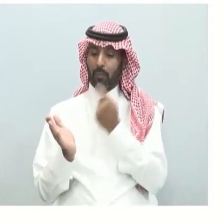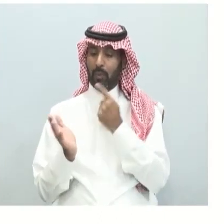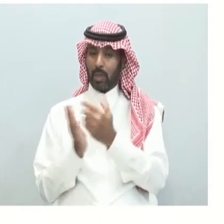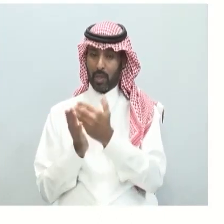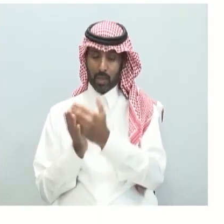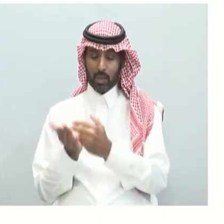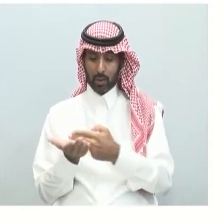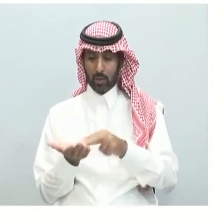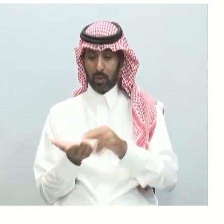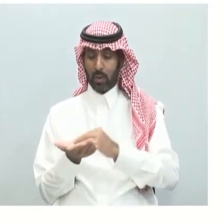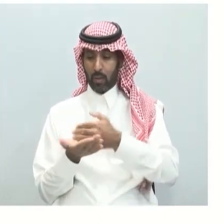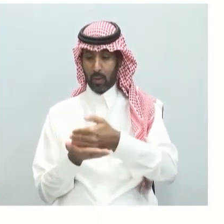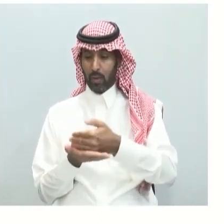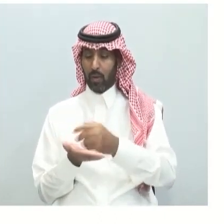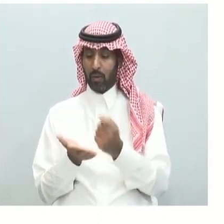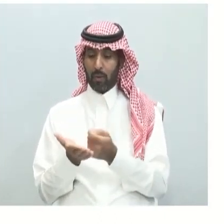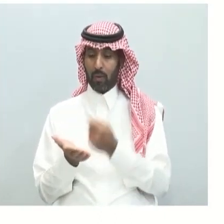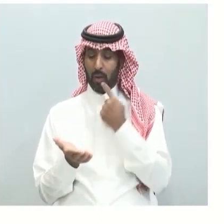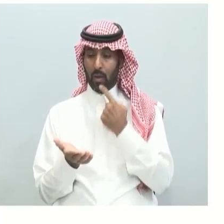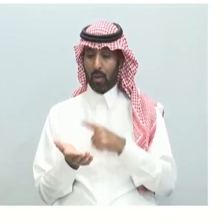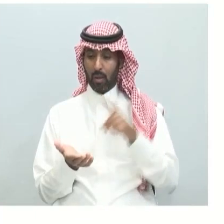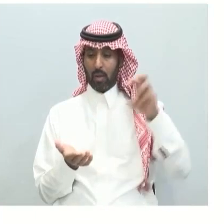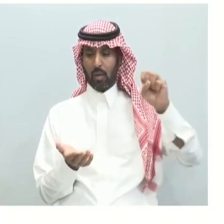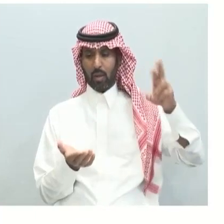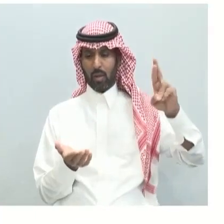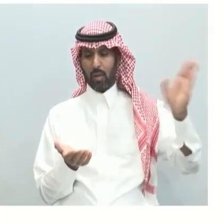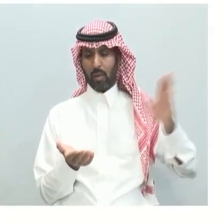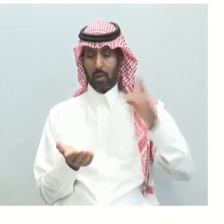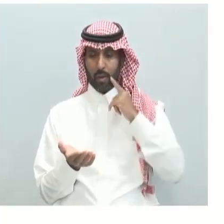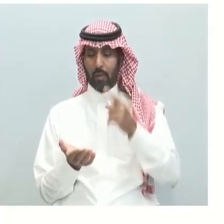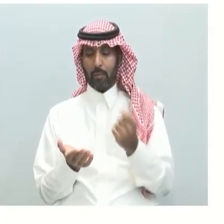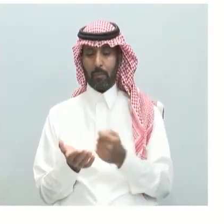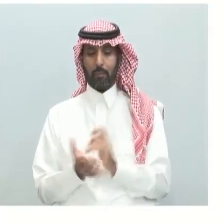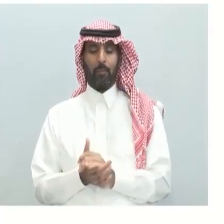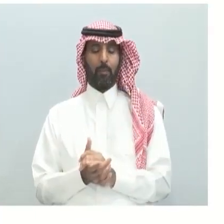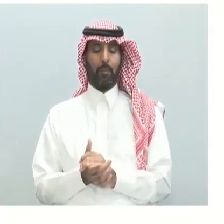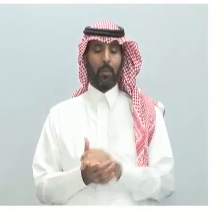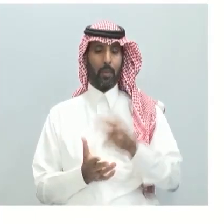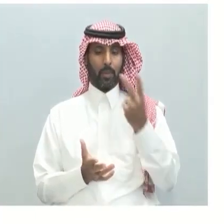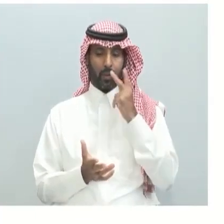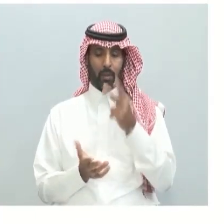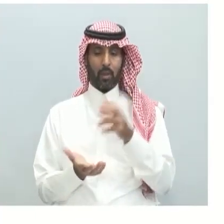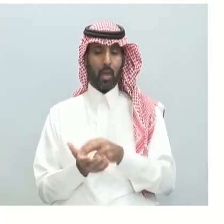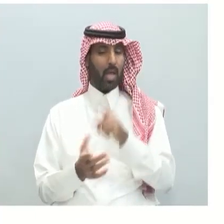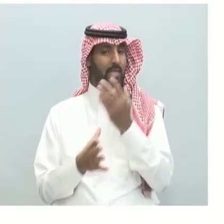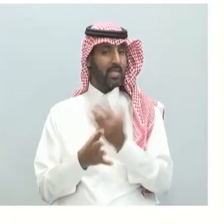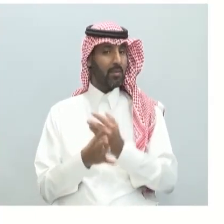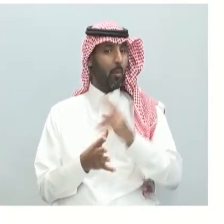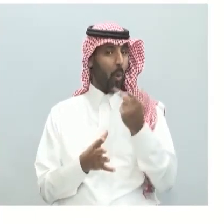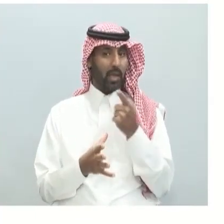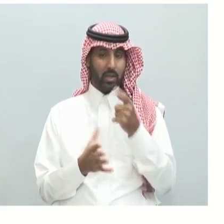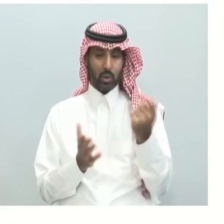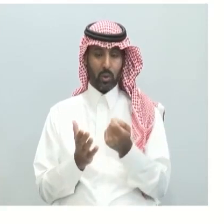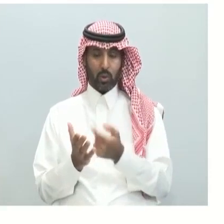letter in an appropriate way, dear editor, dear Mr. Smith, and so on. Number two, state the reason. Why are